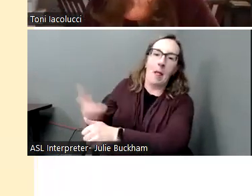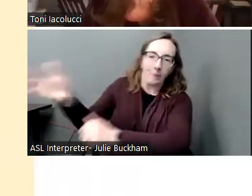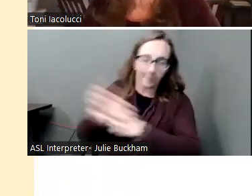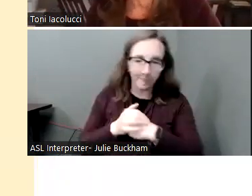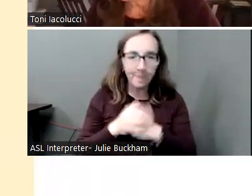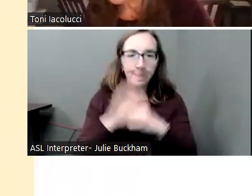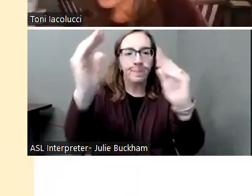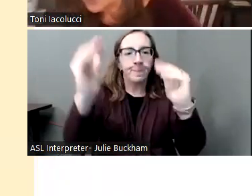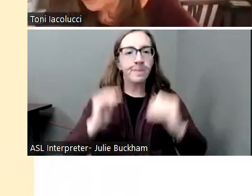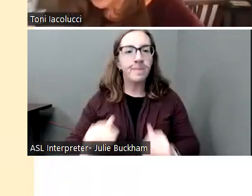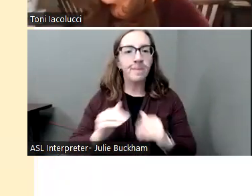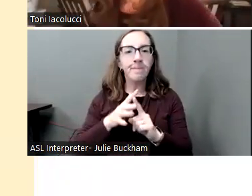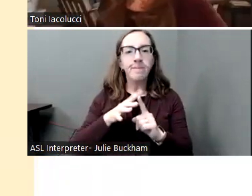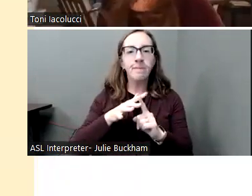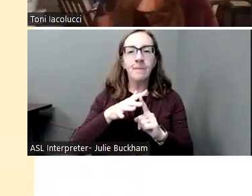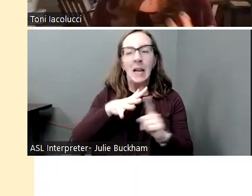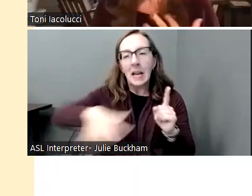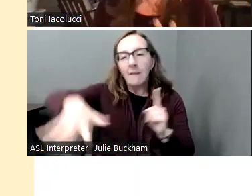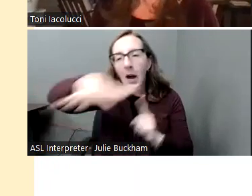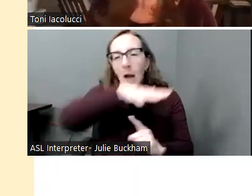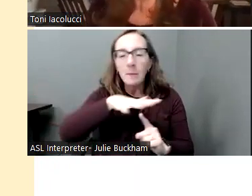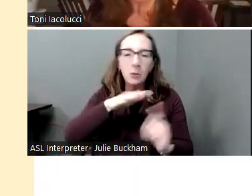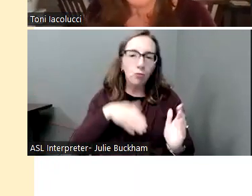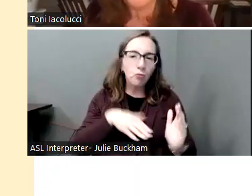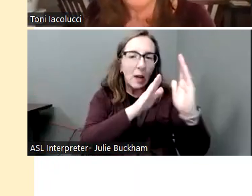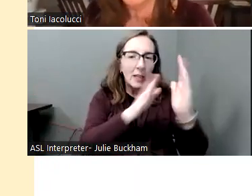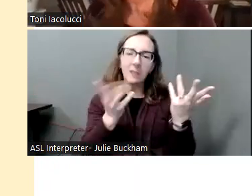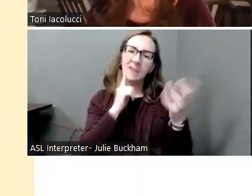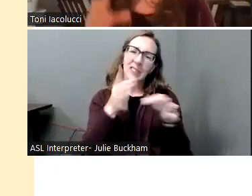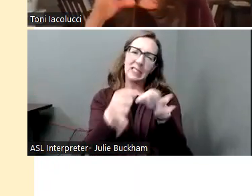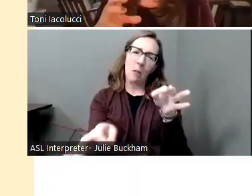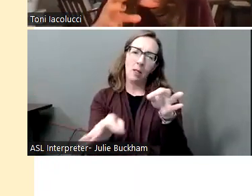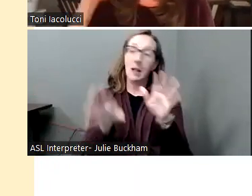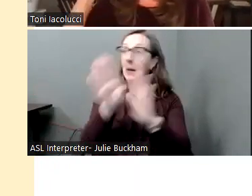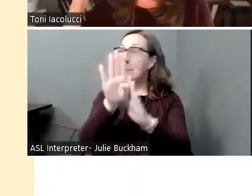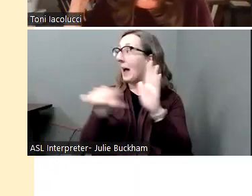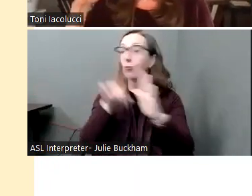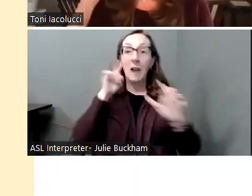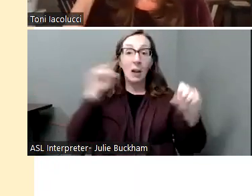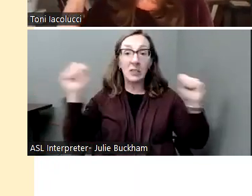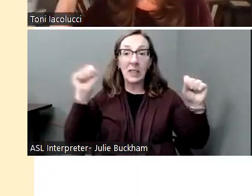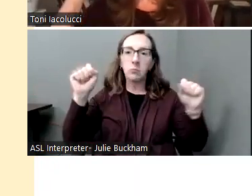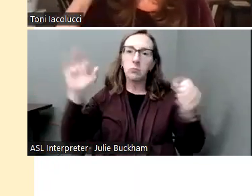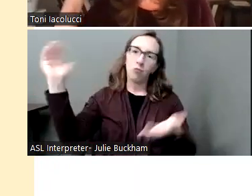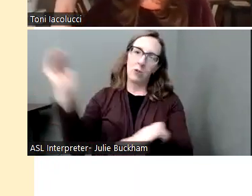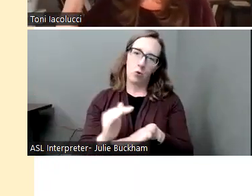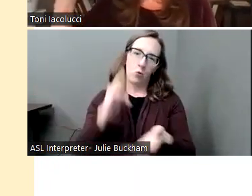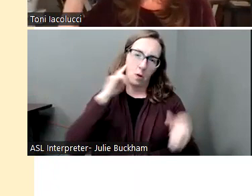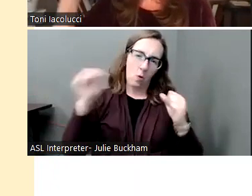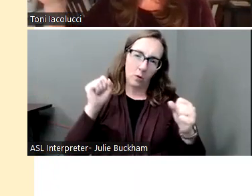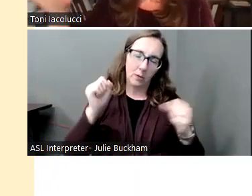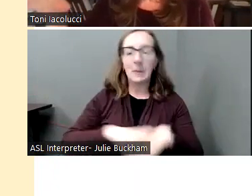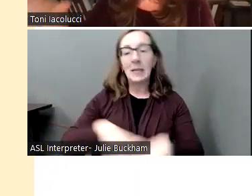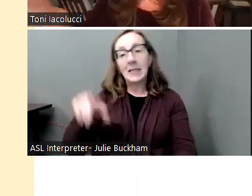strategies. These are really easy, simple. Always reduce background noise. Even a hearing aid or an implant can sometimes